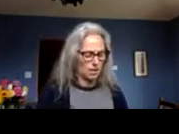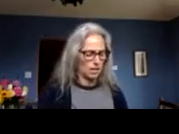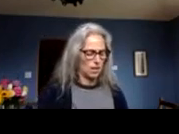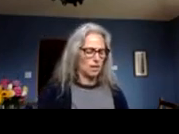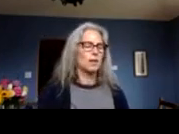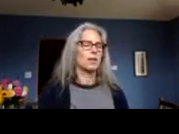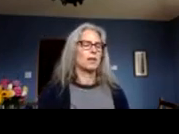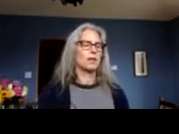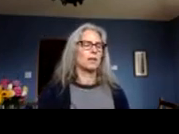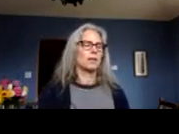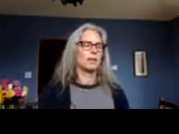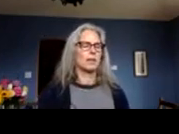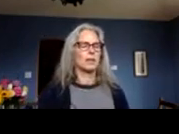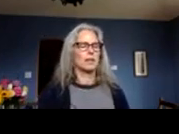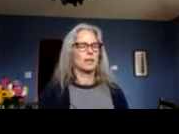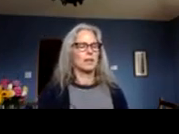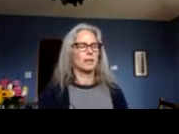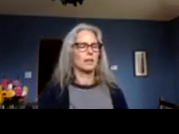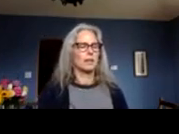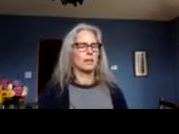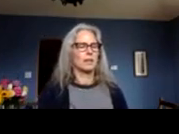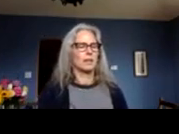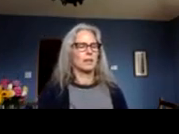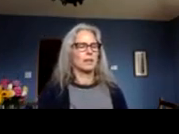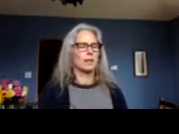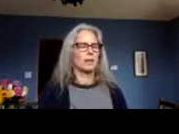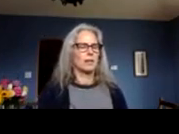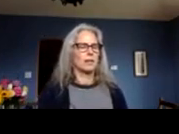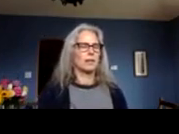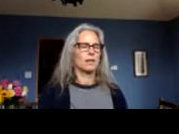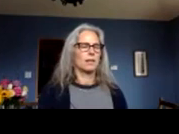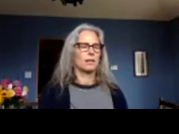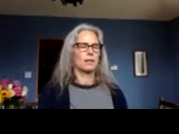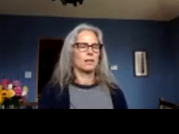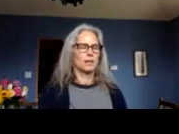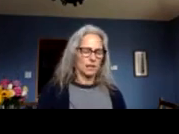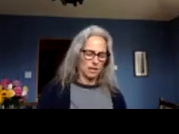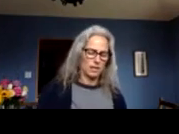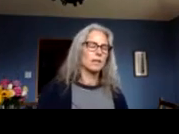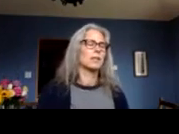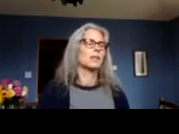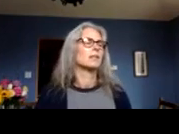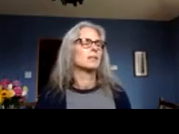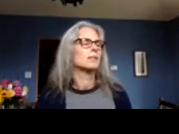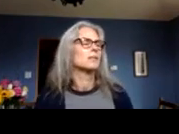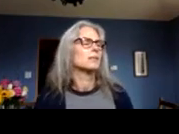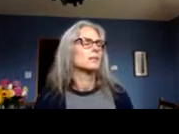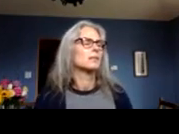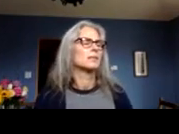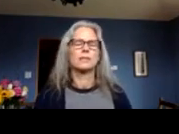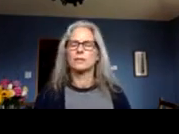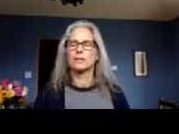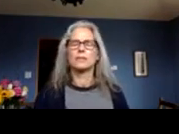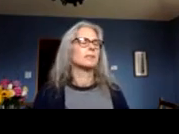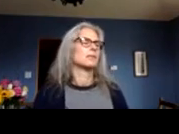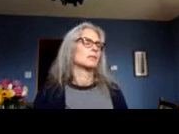so proud of you. I want to talk about due dates, and then I'm going to give you a break. Okay. So,